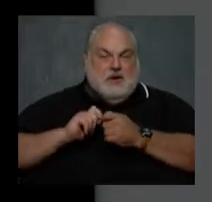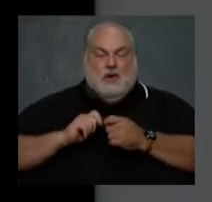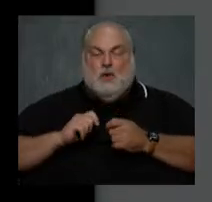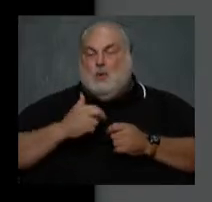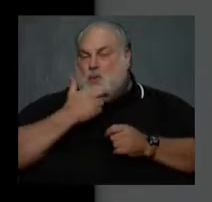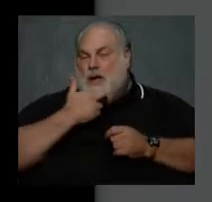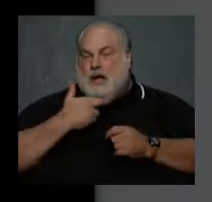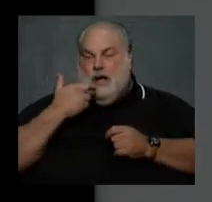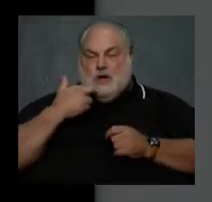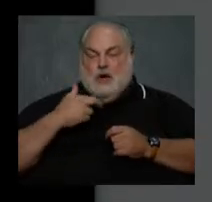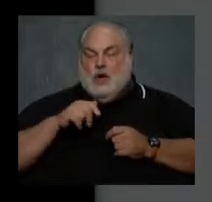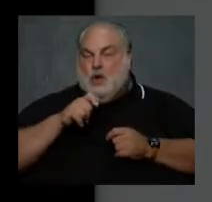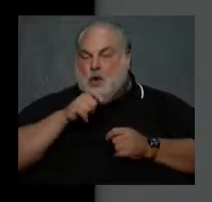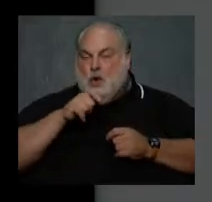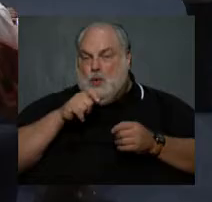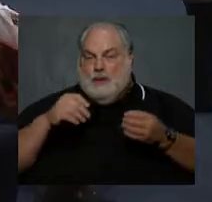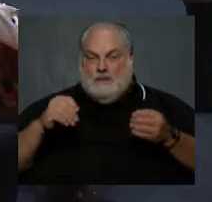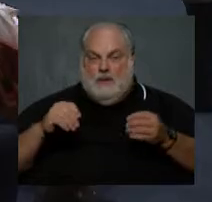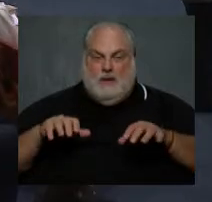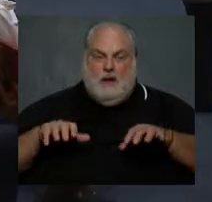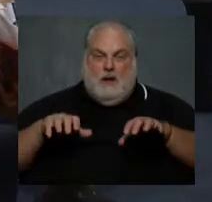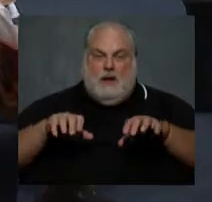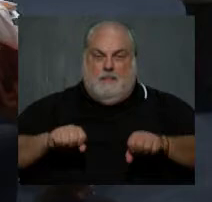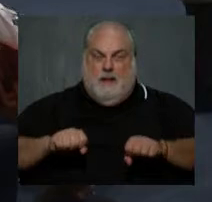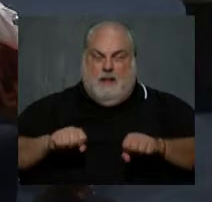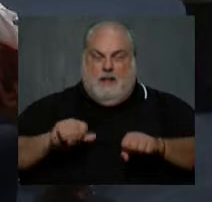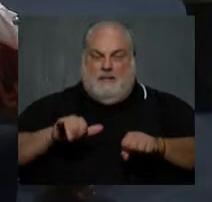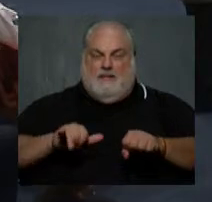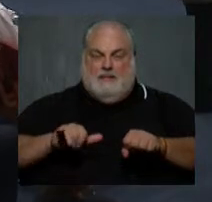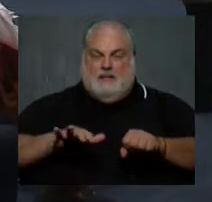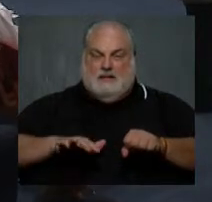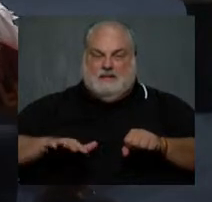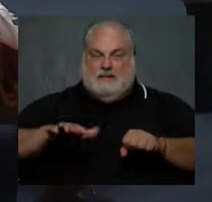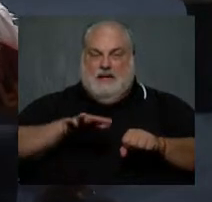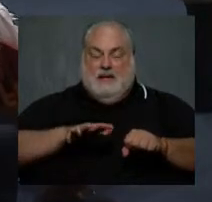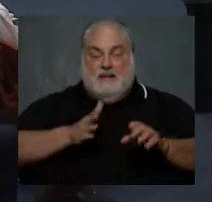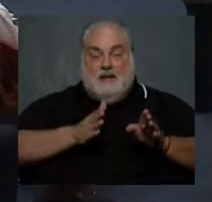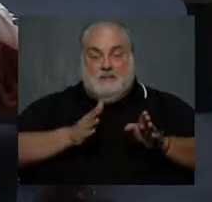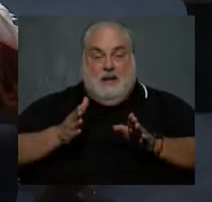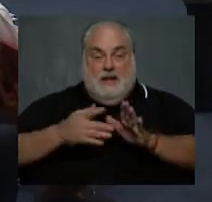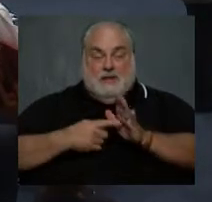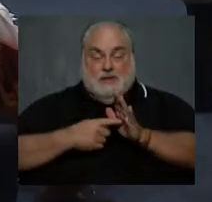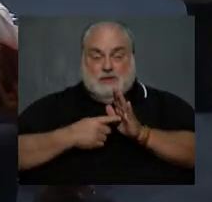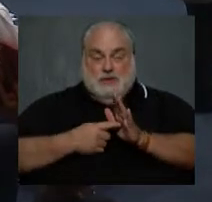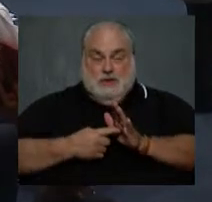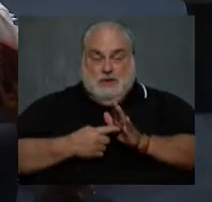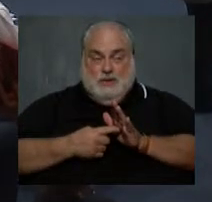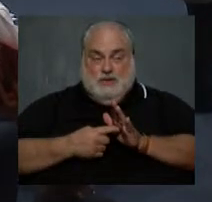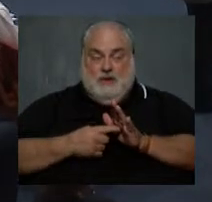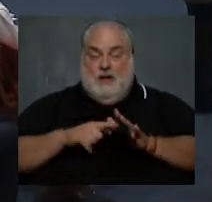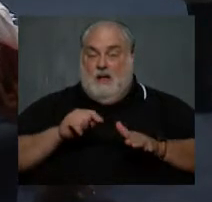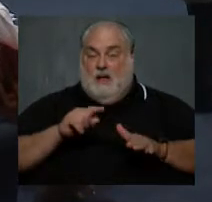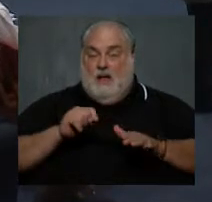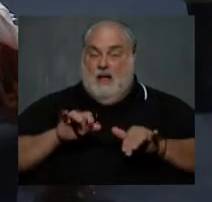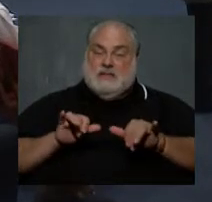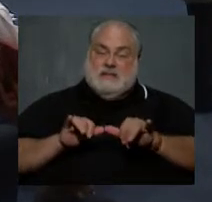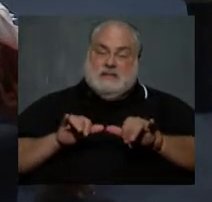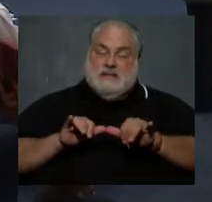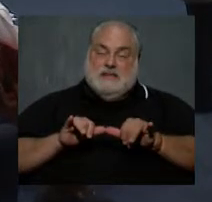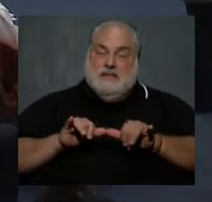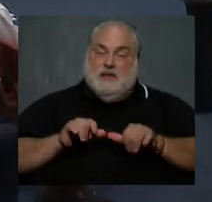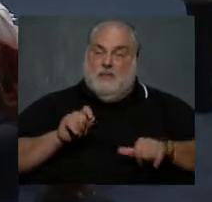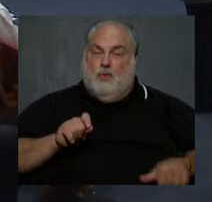retail user who will eventually occupy the site. The plan indicates lots ranging in size